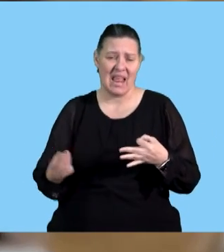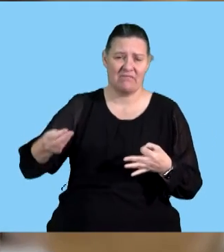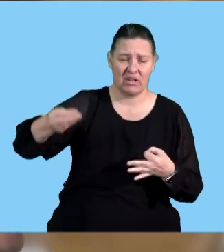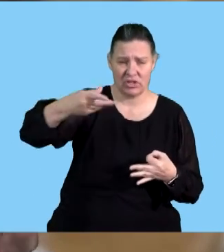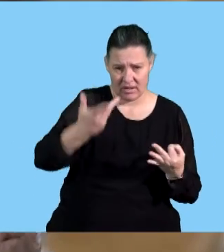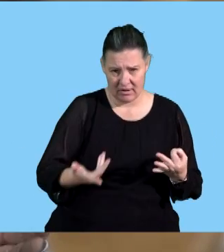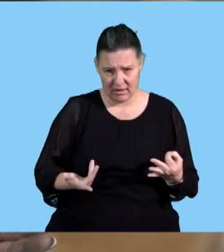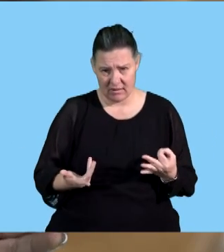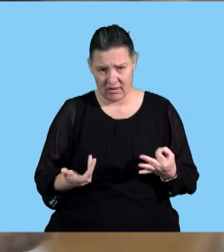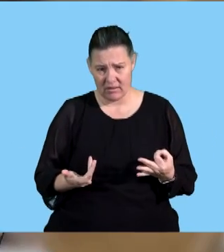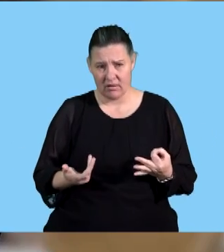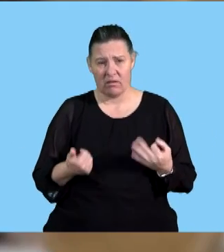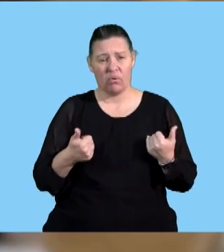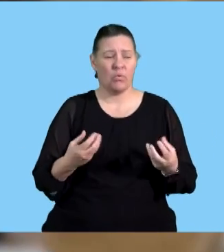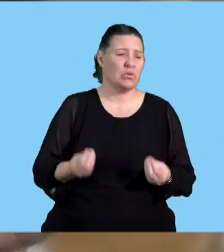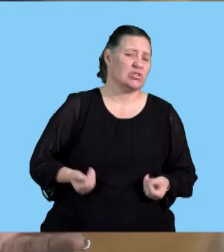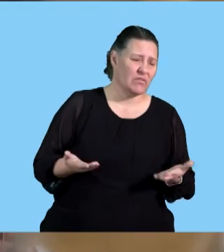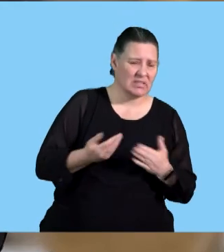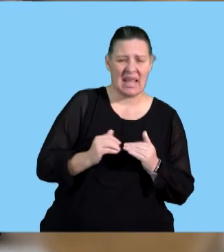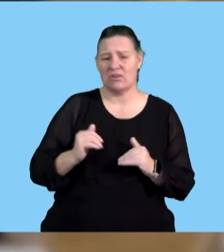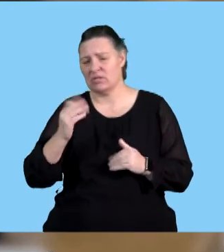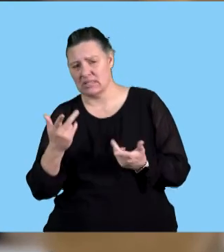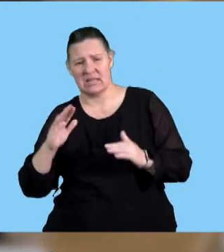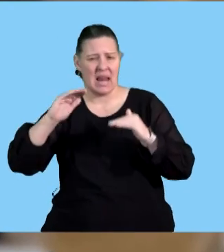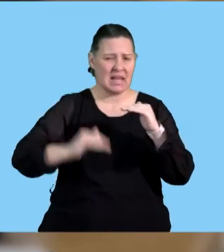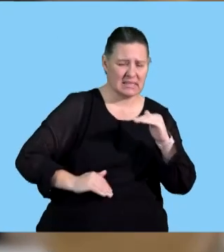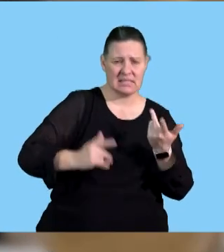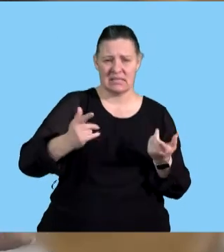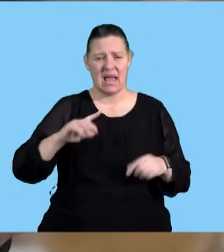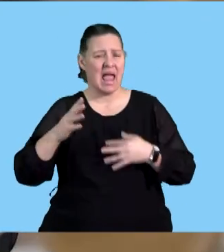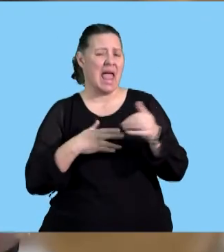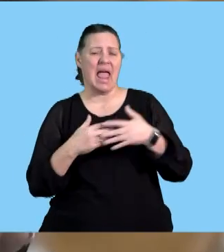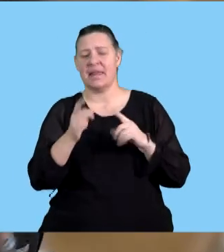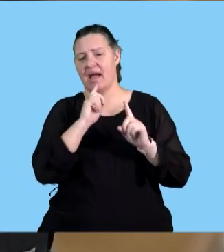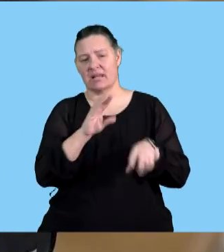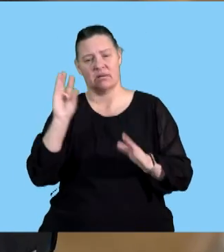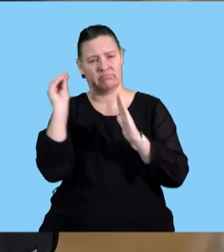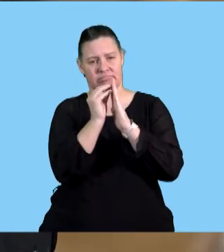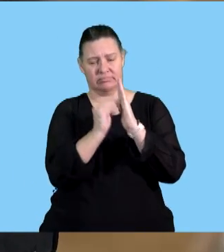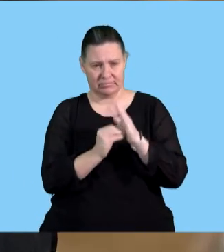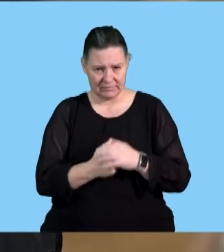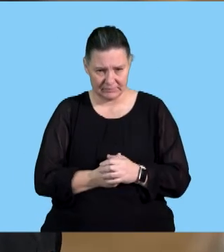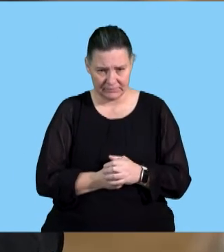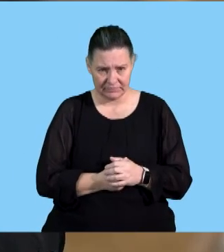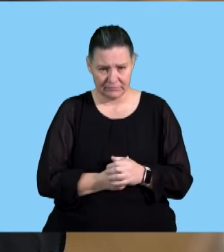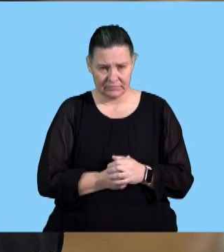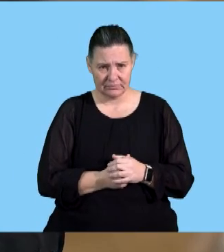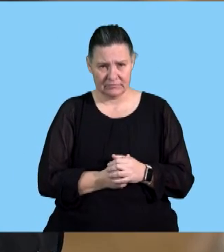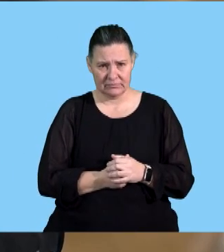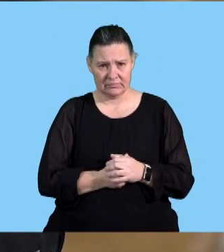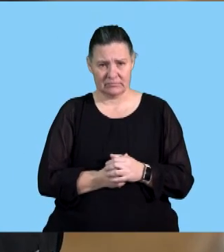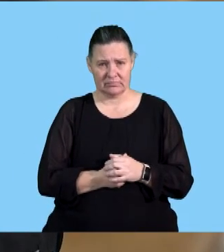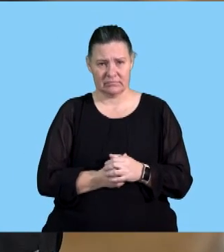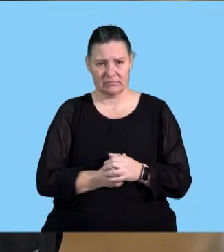can be the inflation whereby goods and services are increasing and decreasing. Any answer that is relevant will be